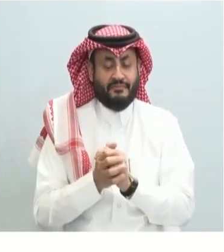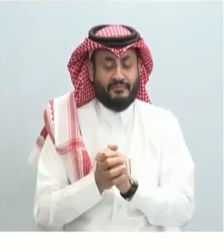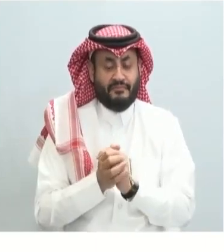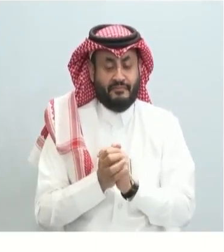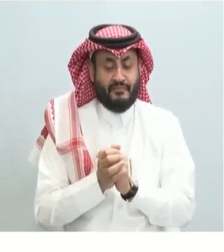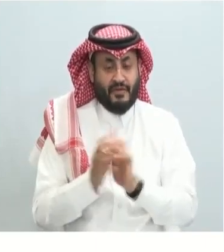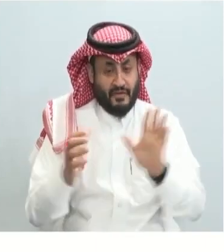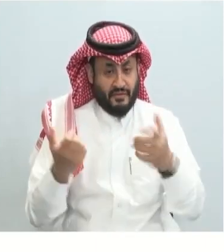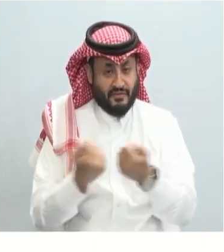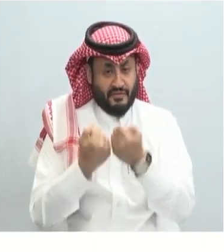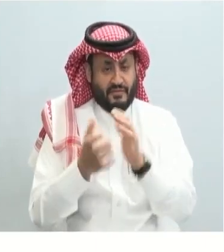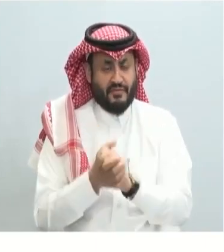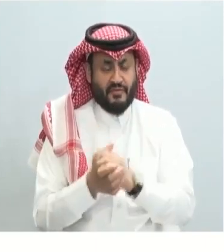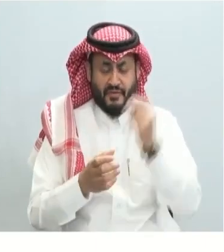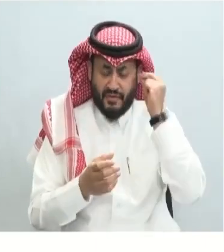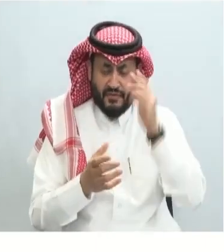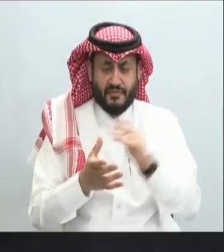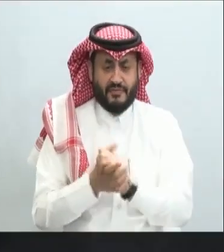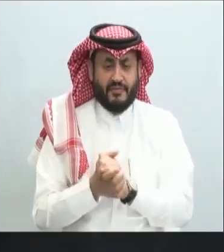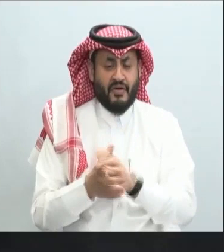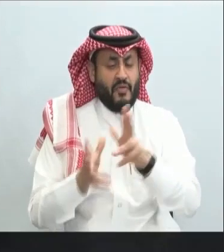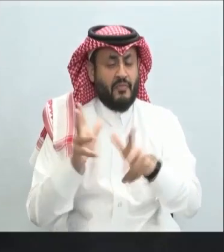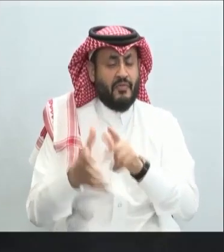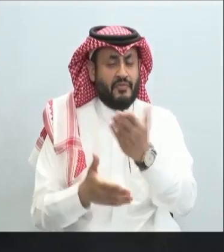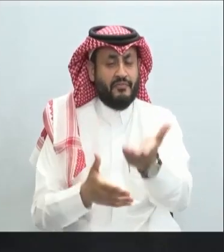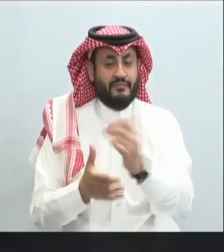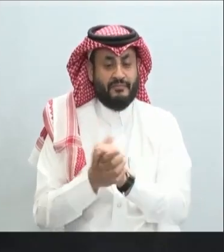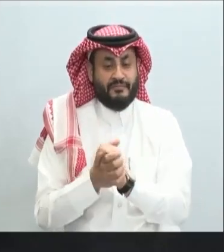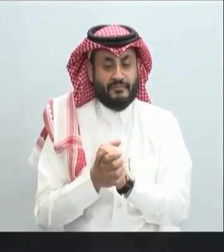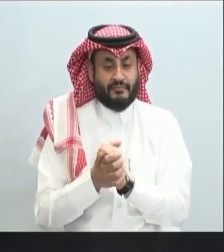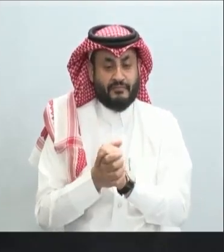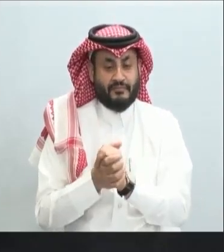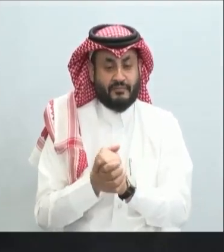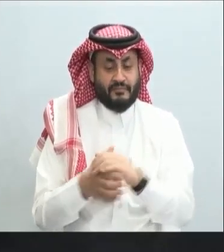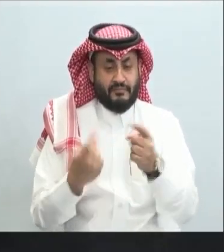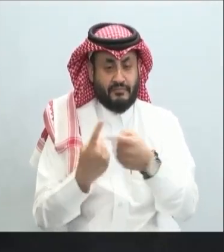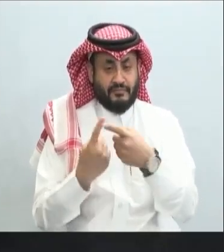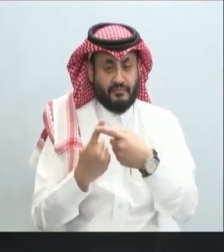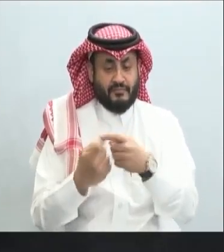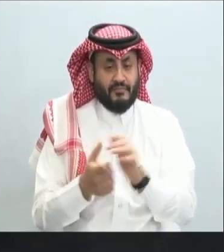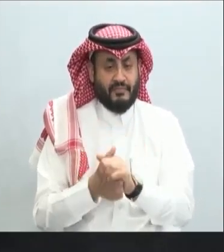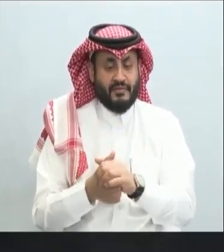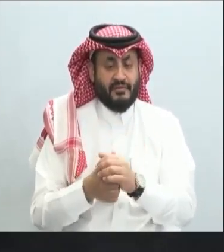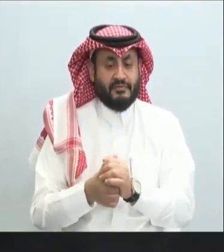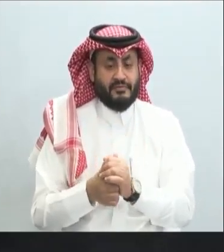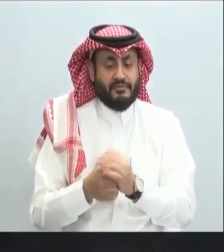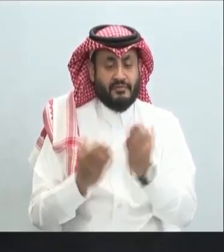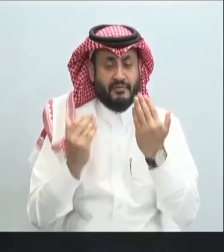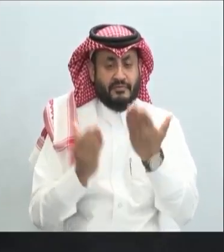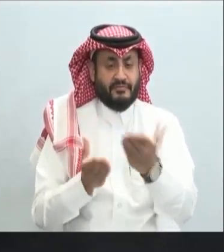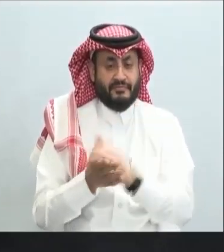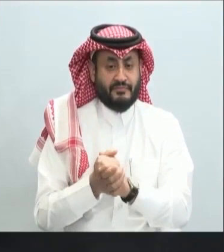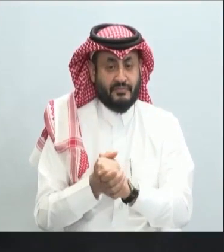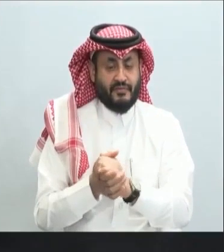me and you try to get to know about this lesson. The first thing we had with this lesson is that we